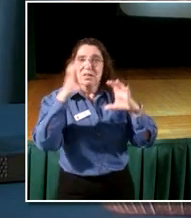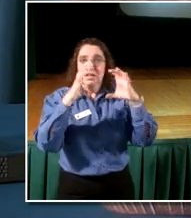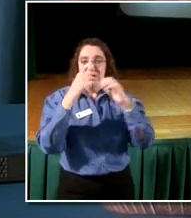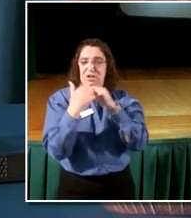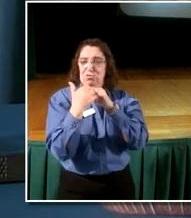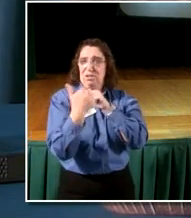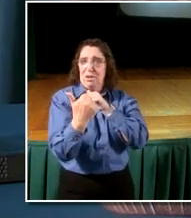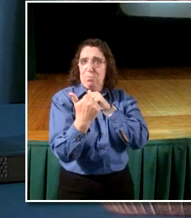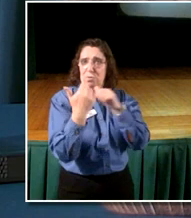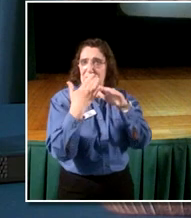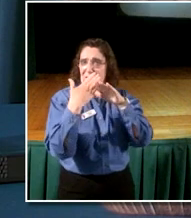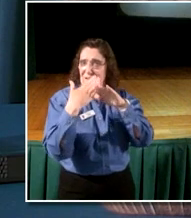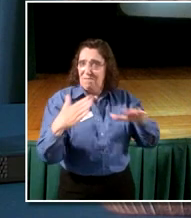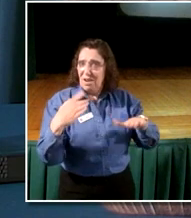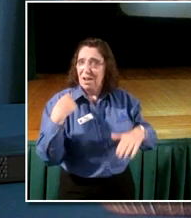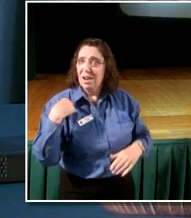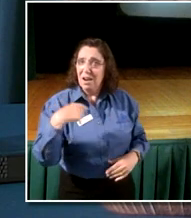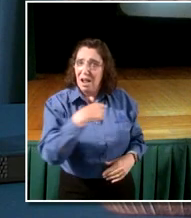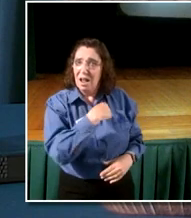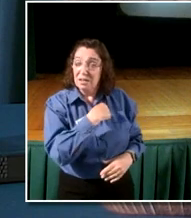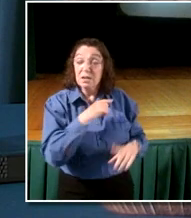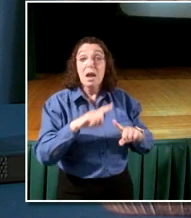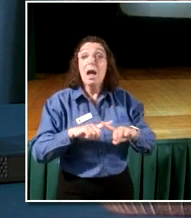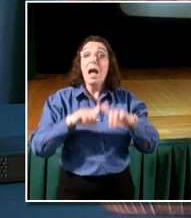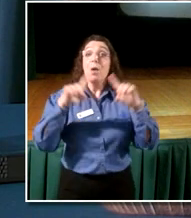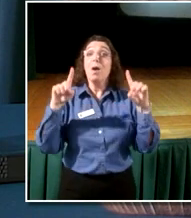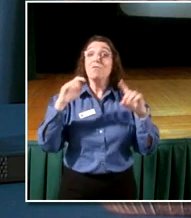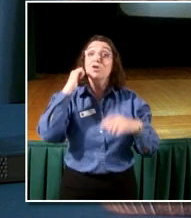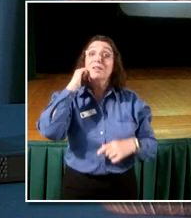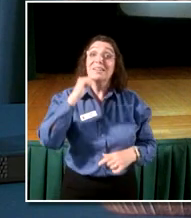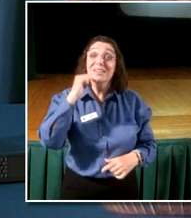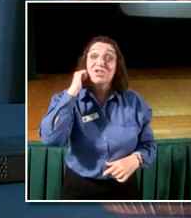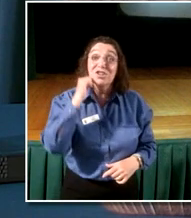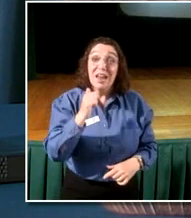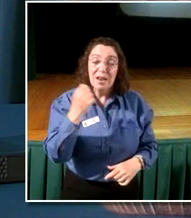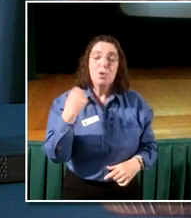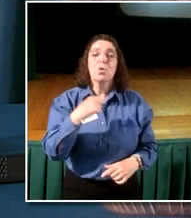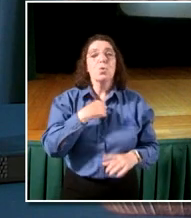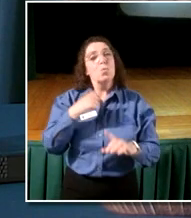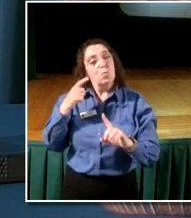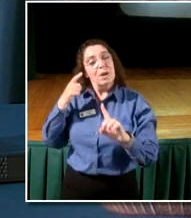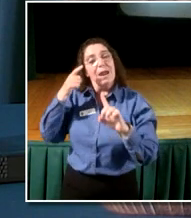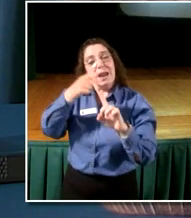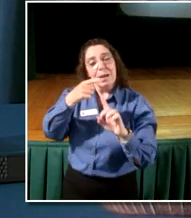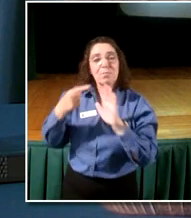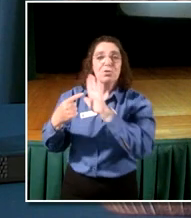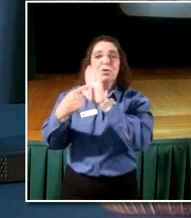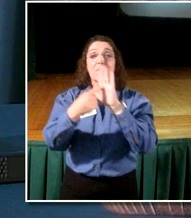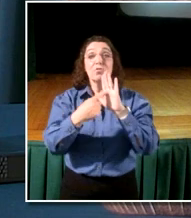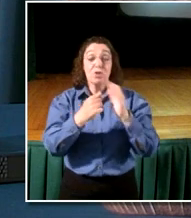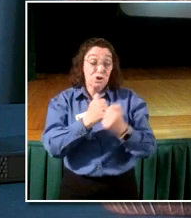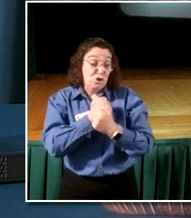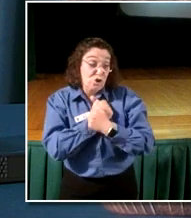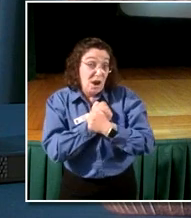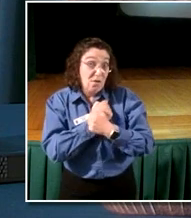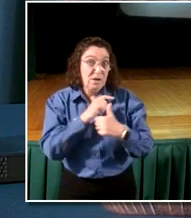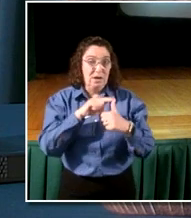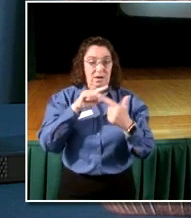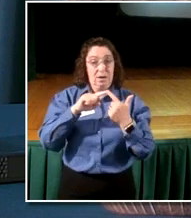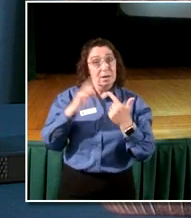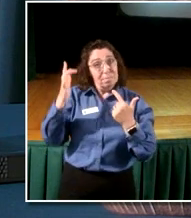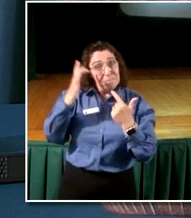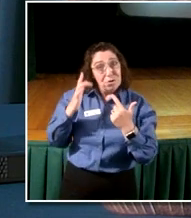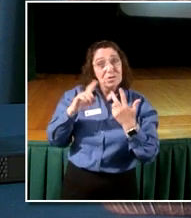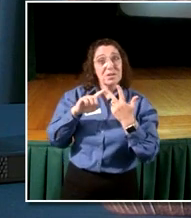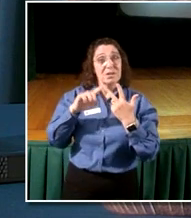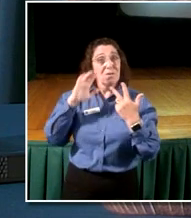and divide us. However, each day we aim to demonstrate charity, mercy,